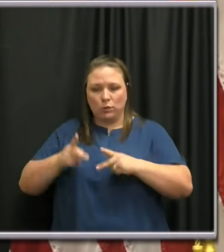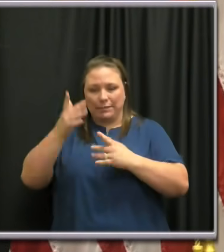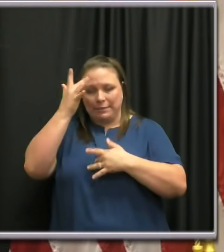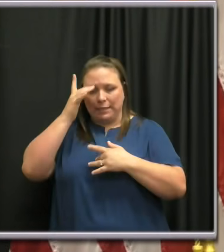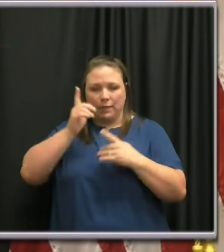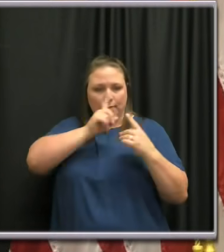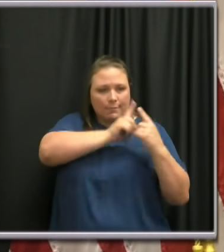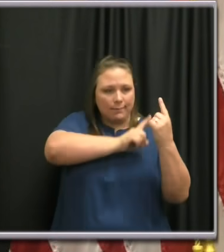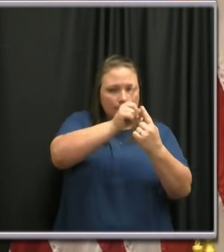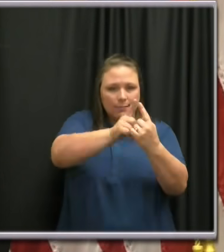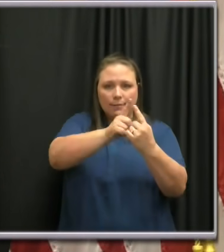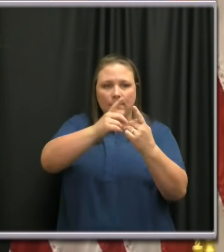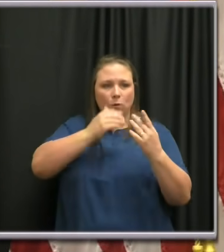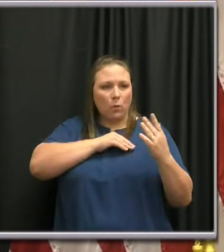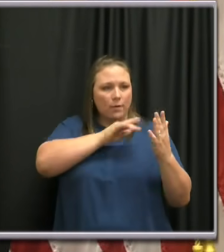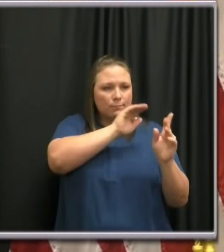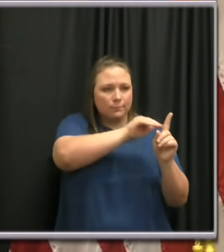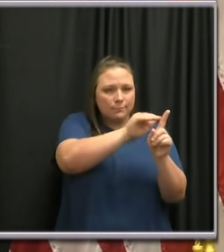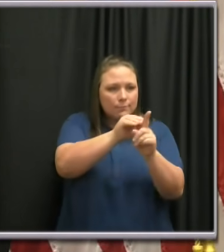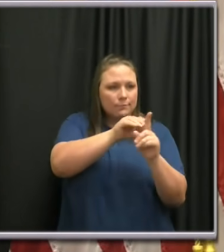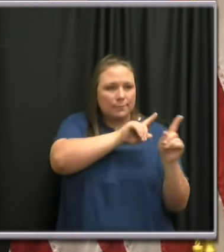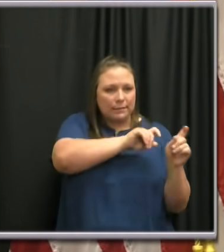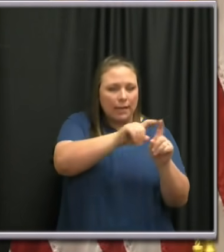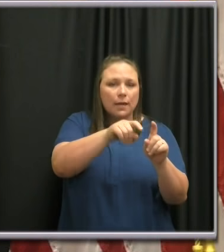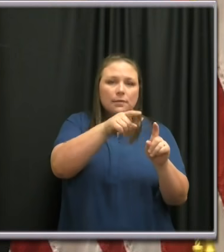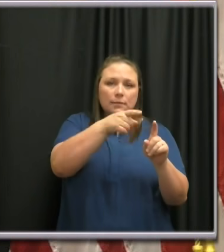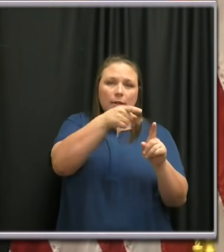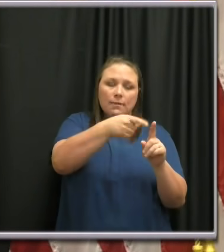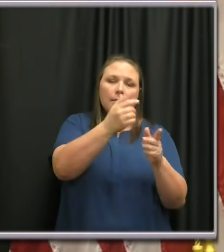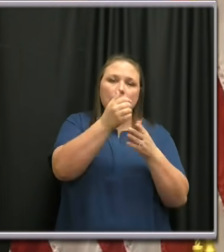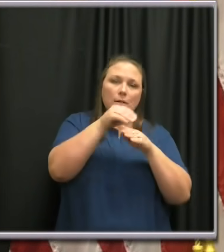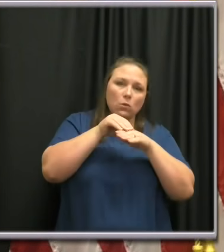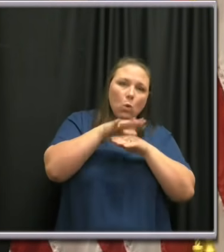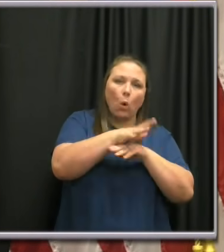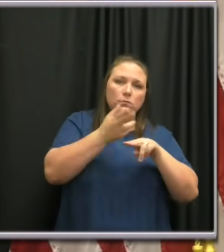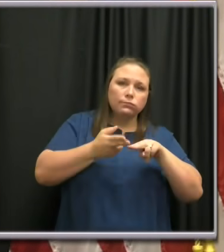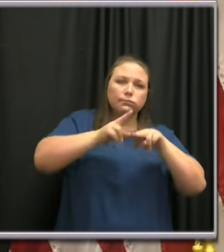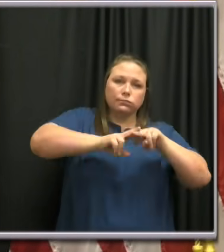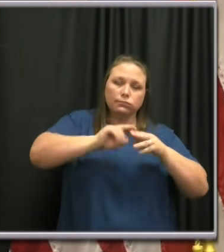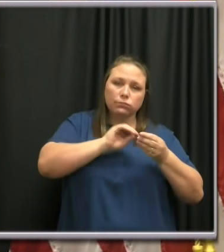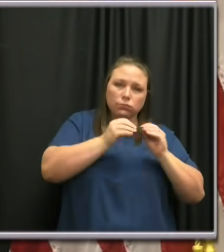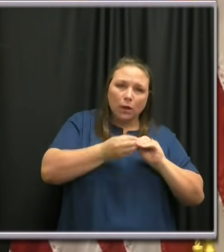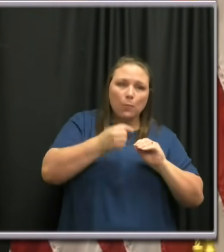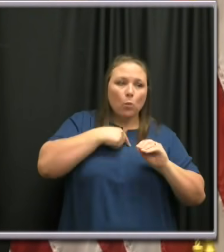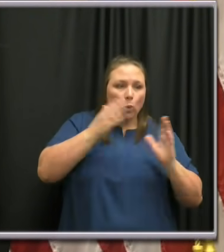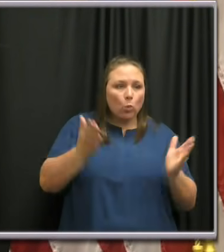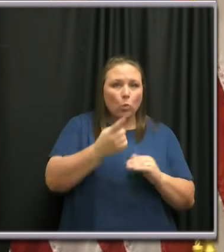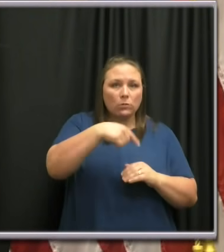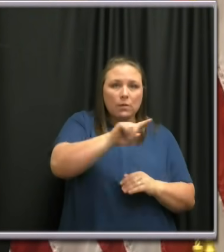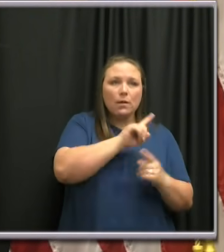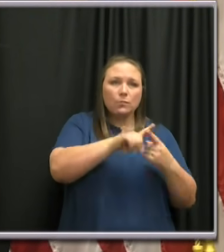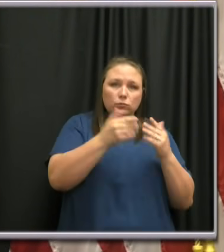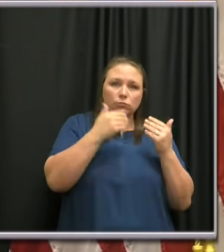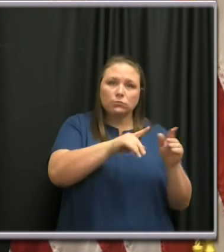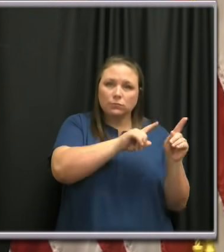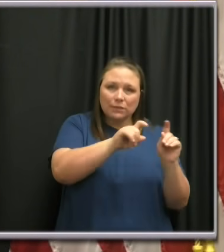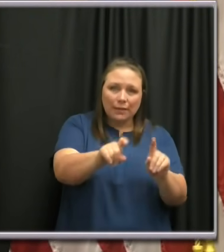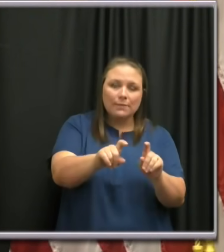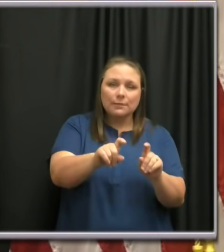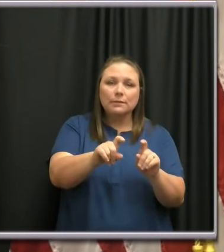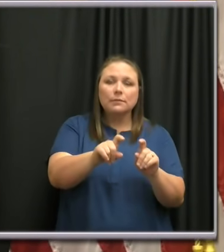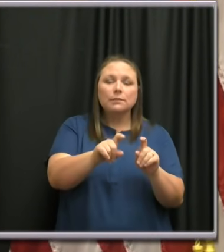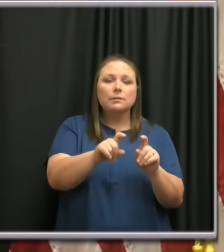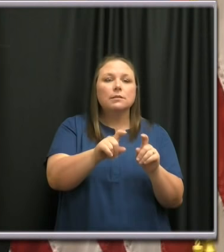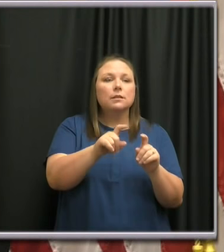a lot of them actually. We've been working really hard in that area. We've been encouraging contacts to get tested, and we